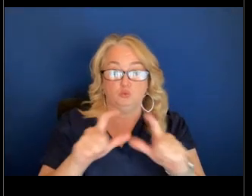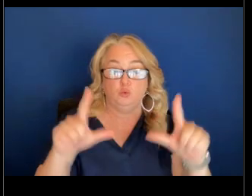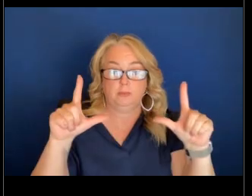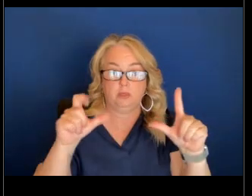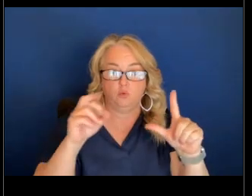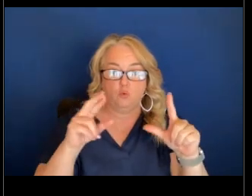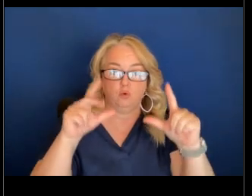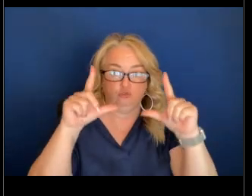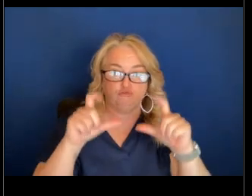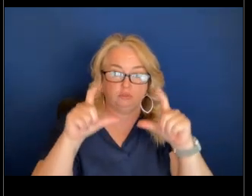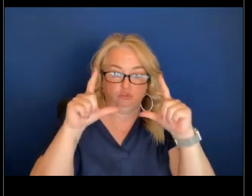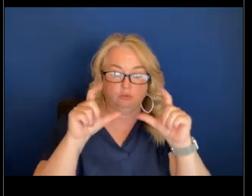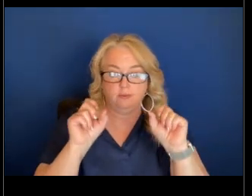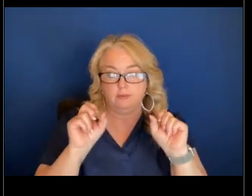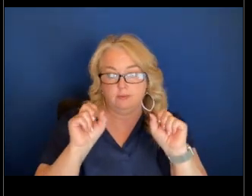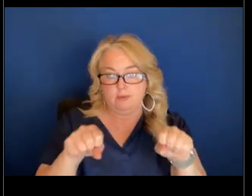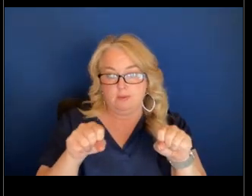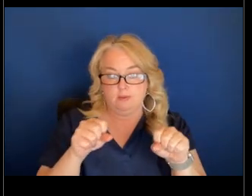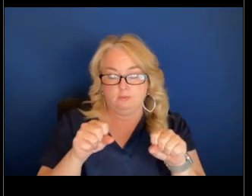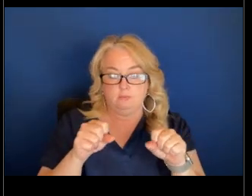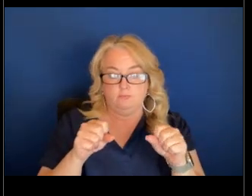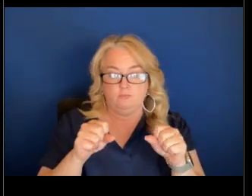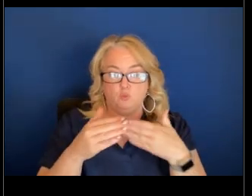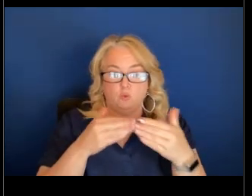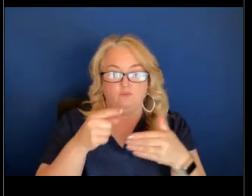the items you see on the screen.